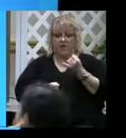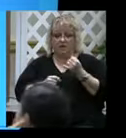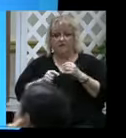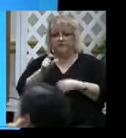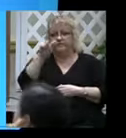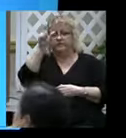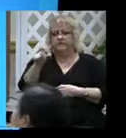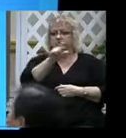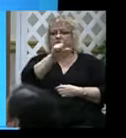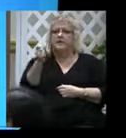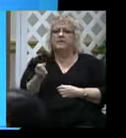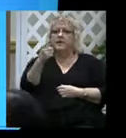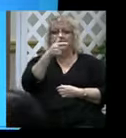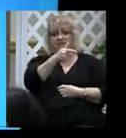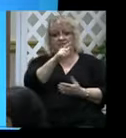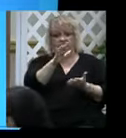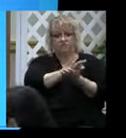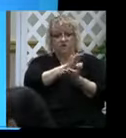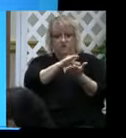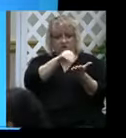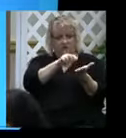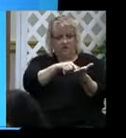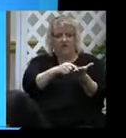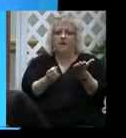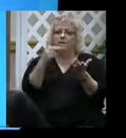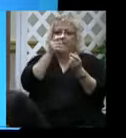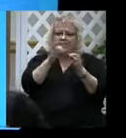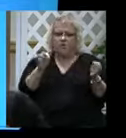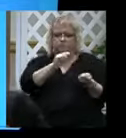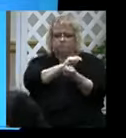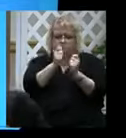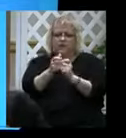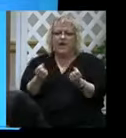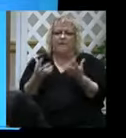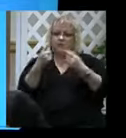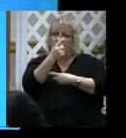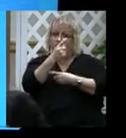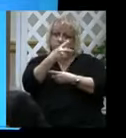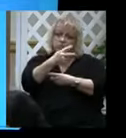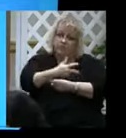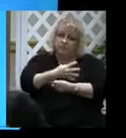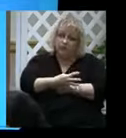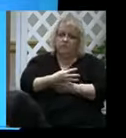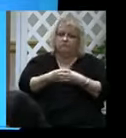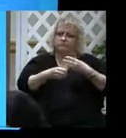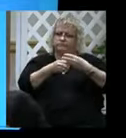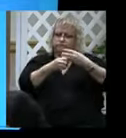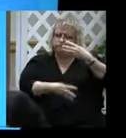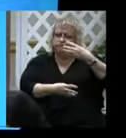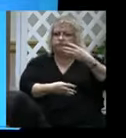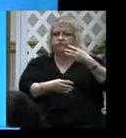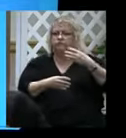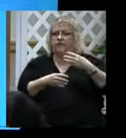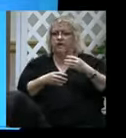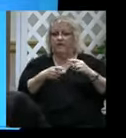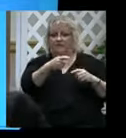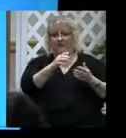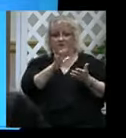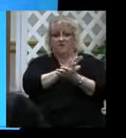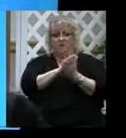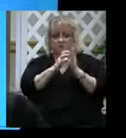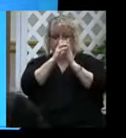there, how many languages does this document already exist in? And I just made up this data, 2 languages, 1, and the longer document I put none,